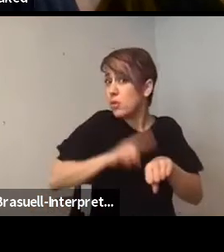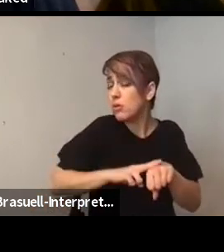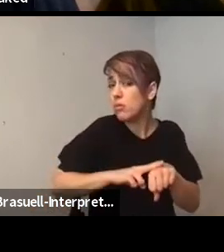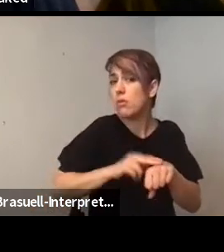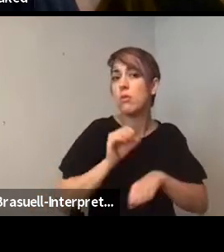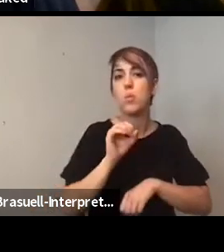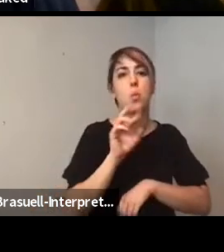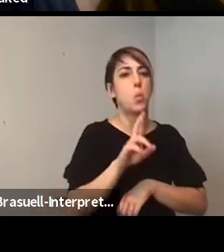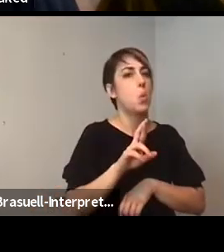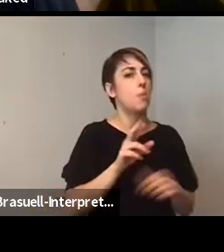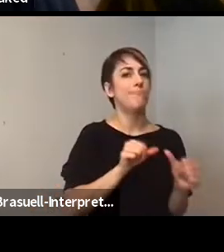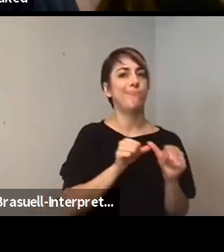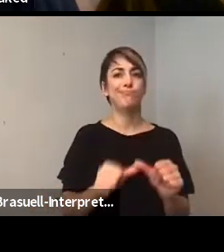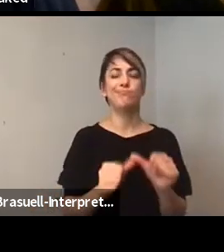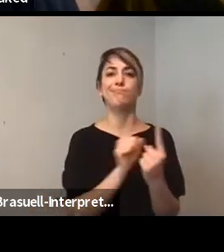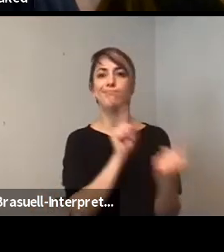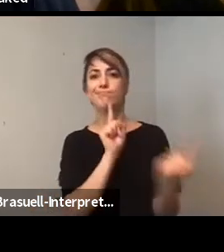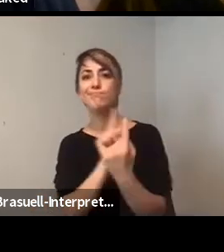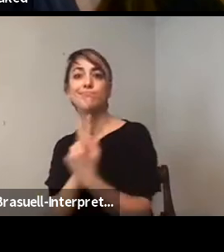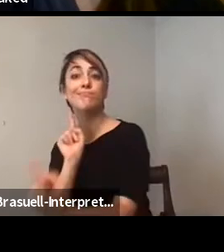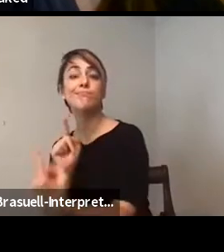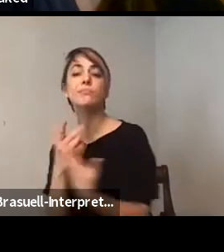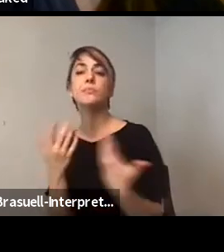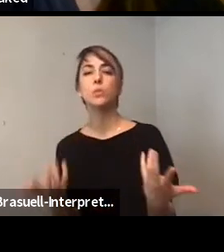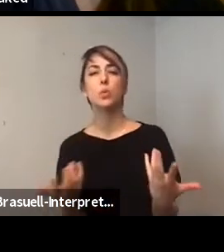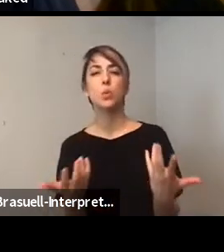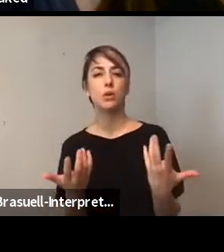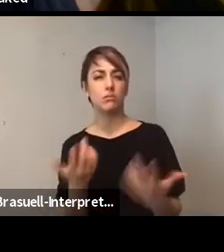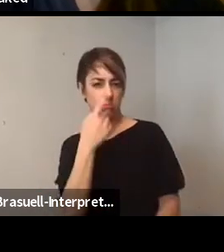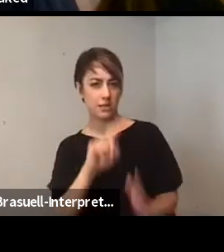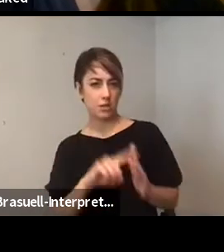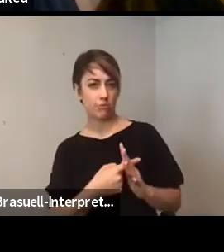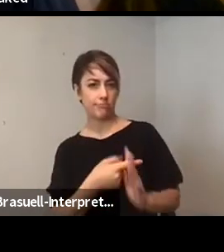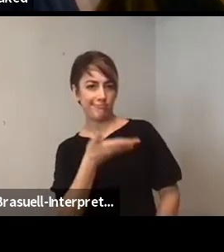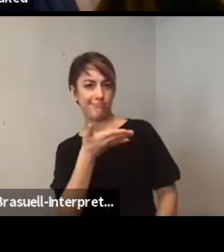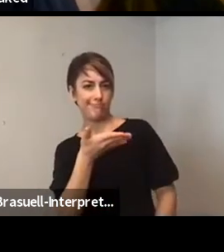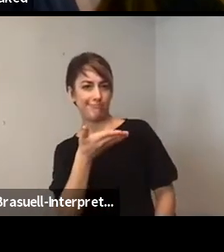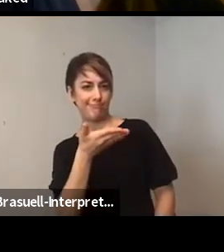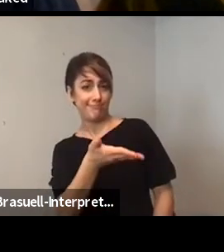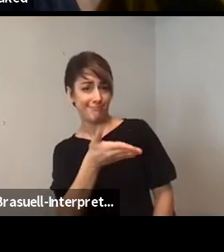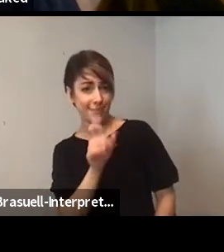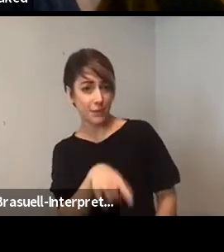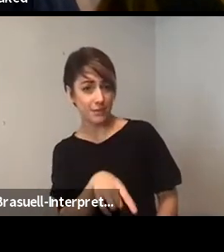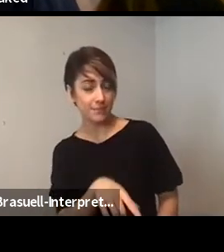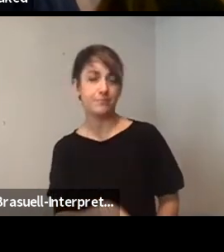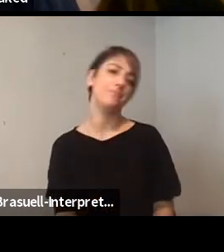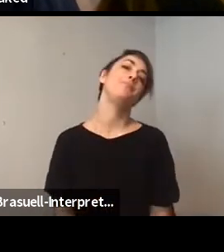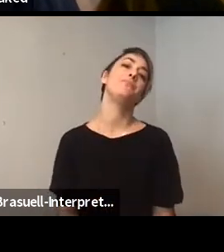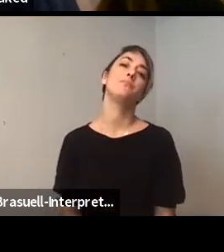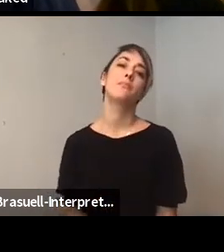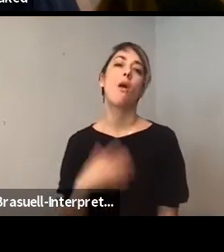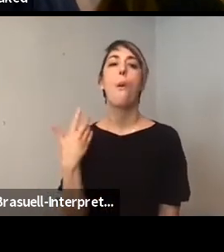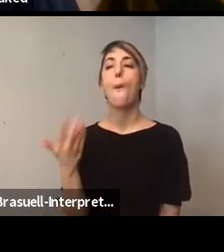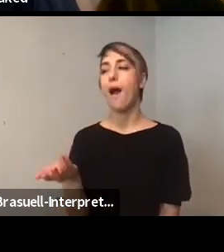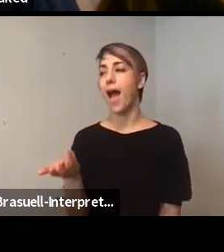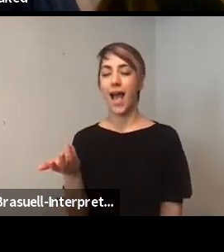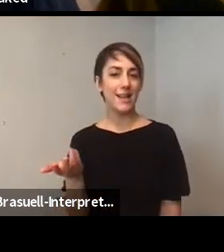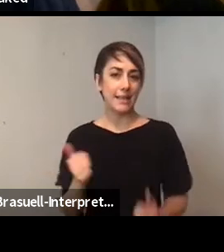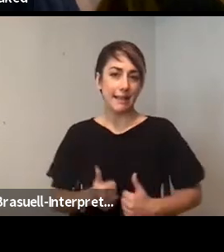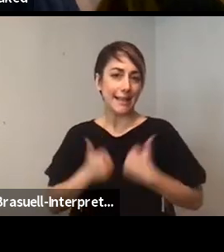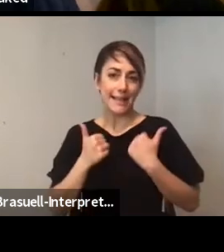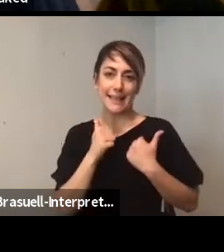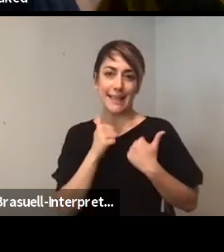Maybe you could start with that question. Yeah, of course we are not in normality, but